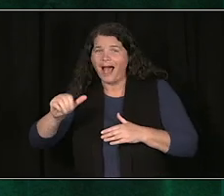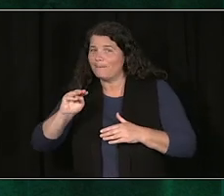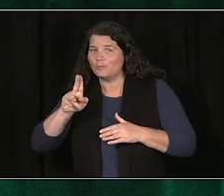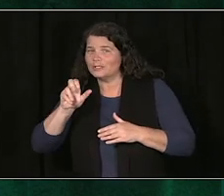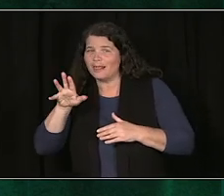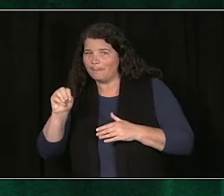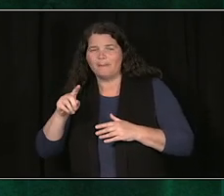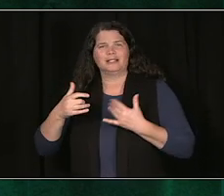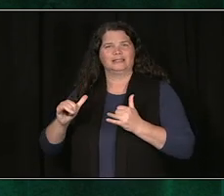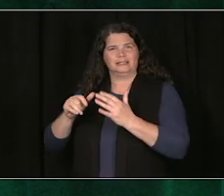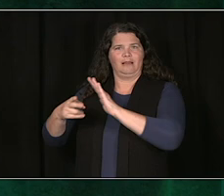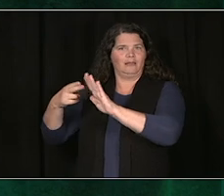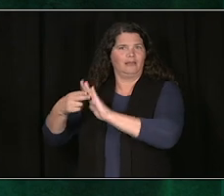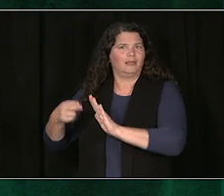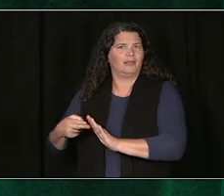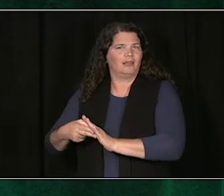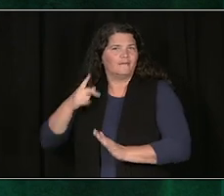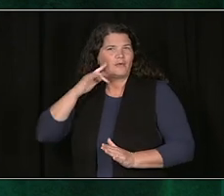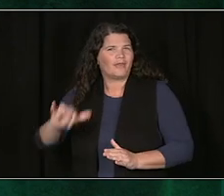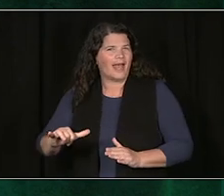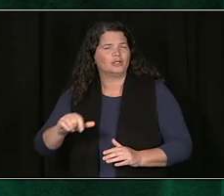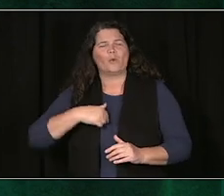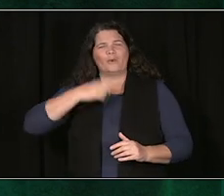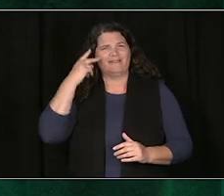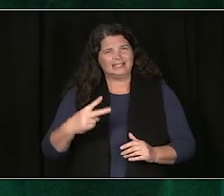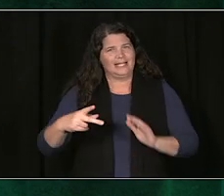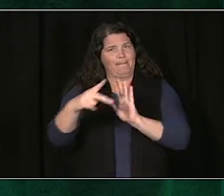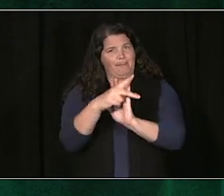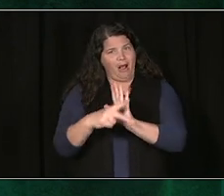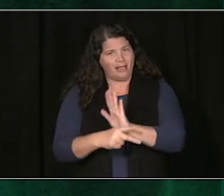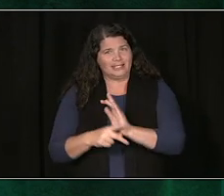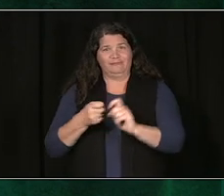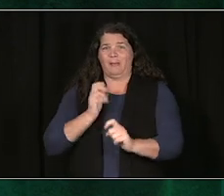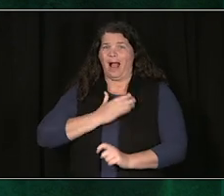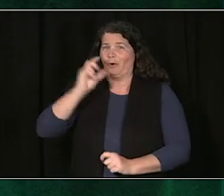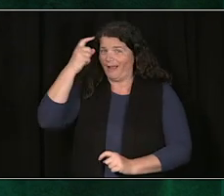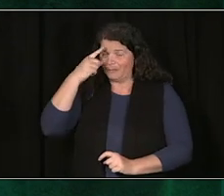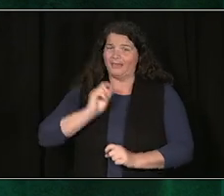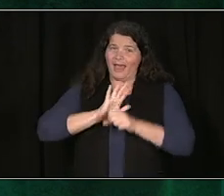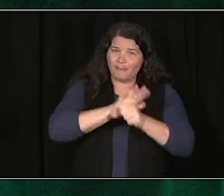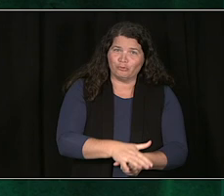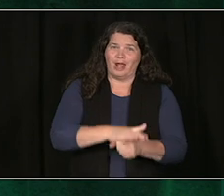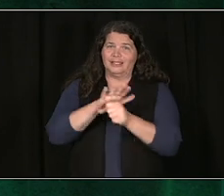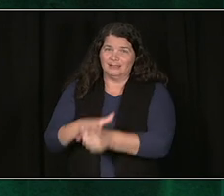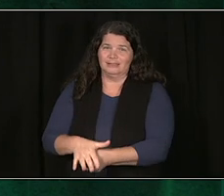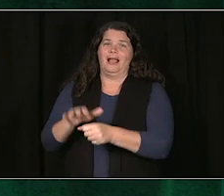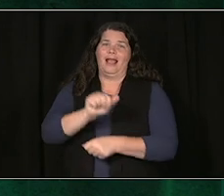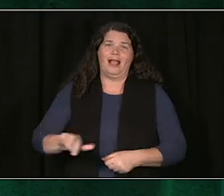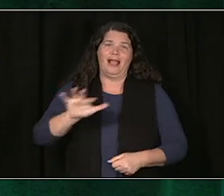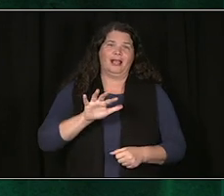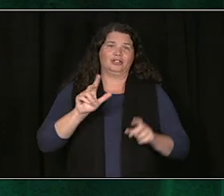are a part of evolution of also understanding circumstances and having a lens